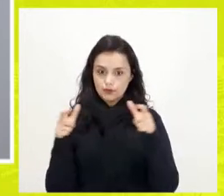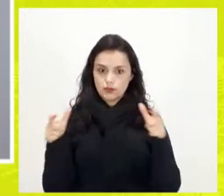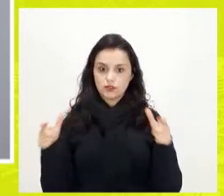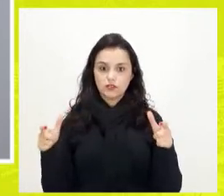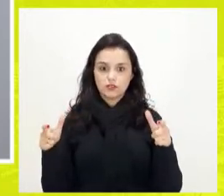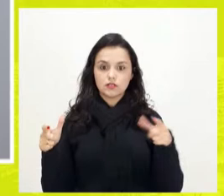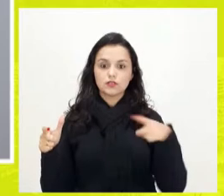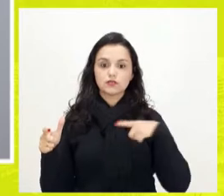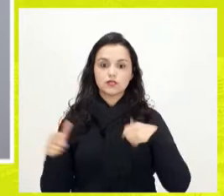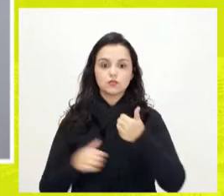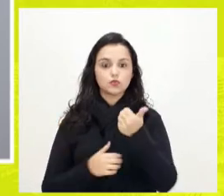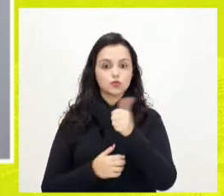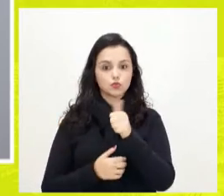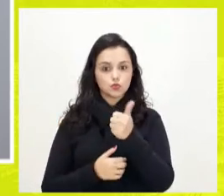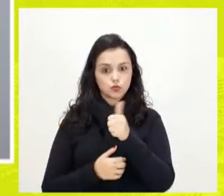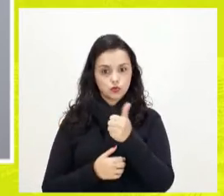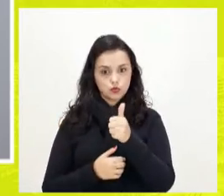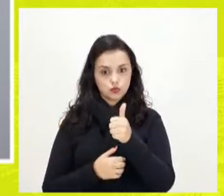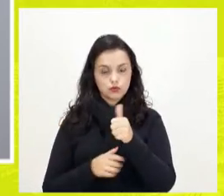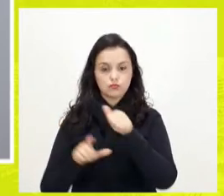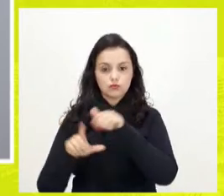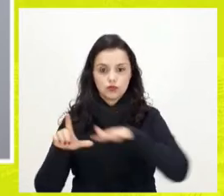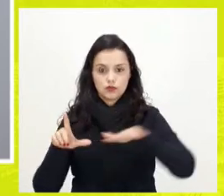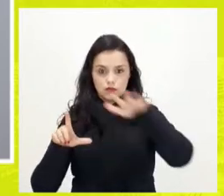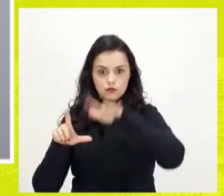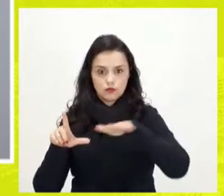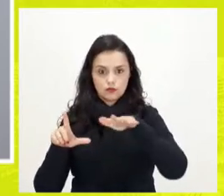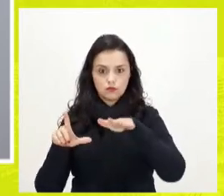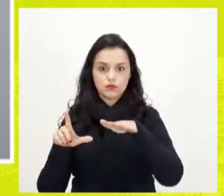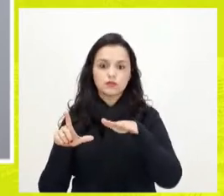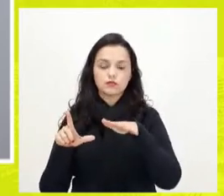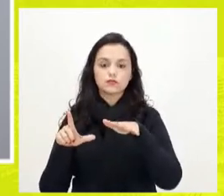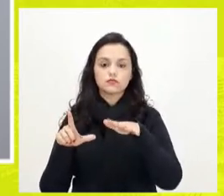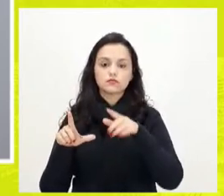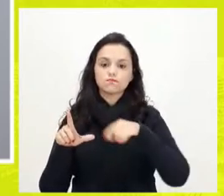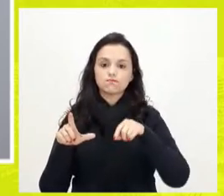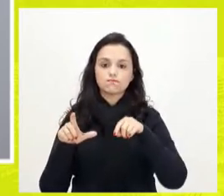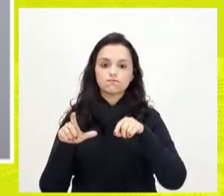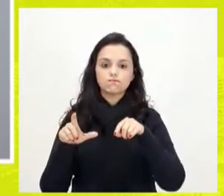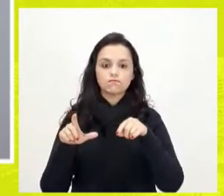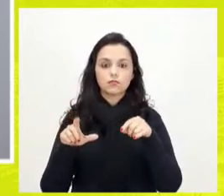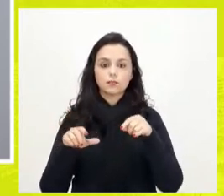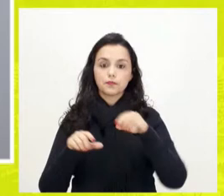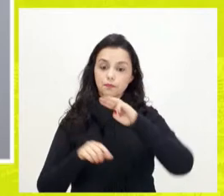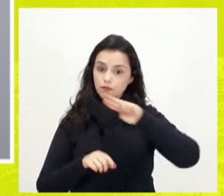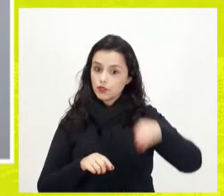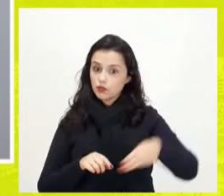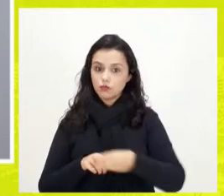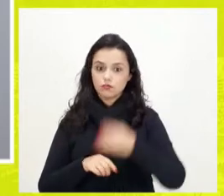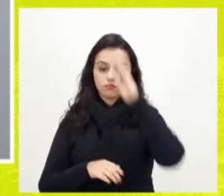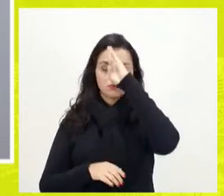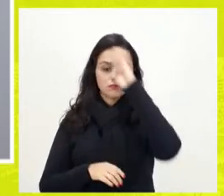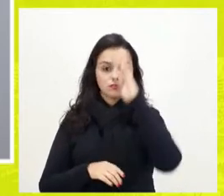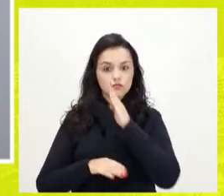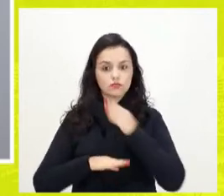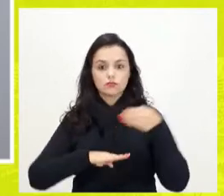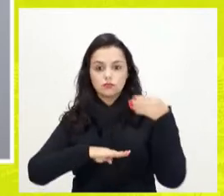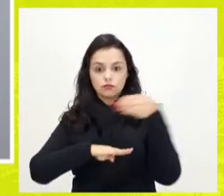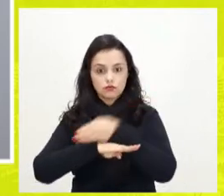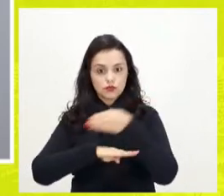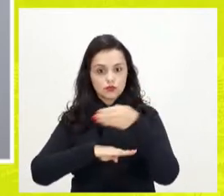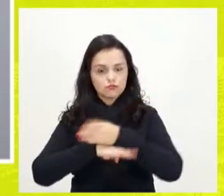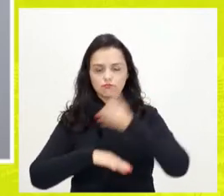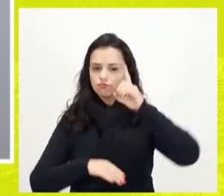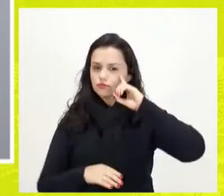nowadays we have 11 digital platforms that we see that millions of brazilians